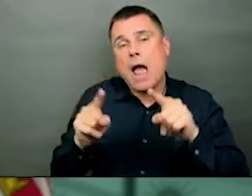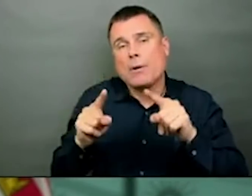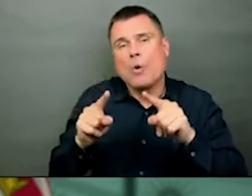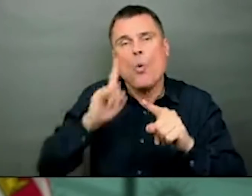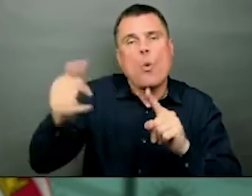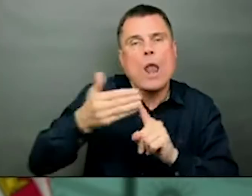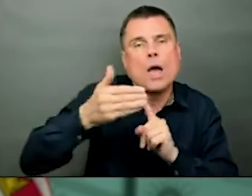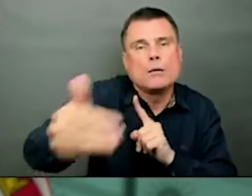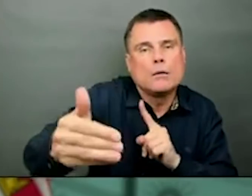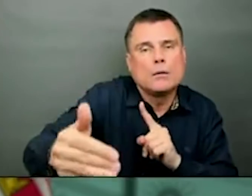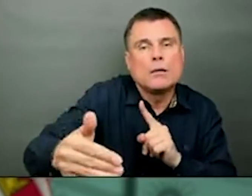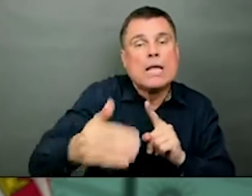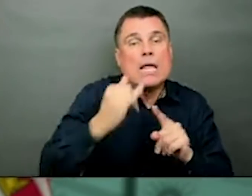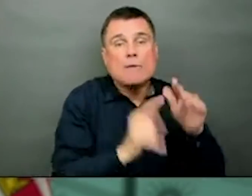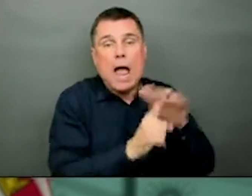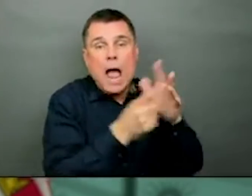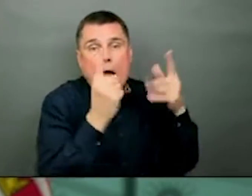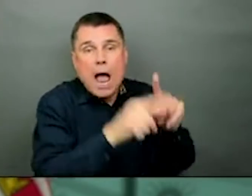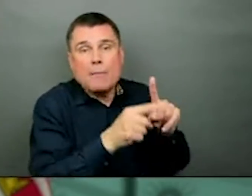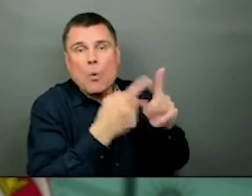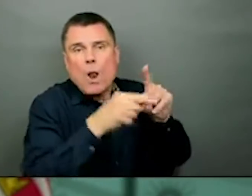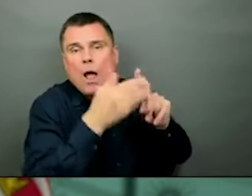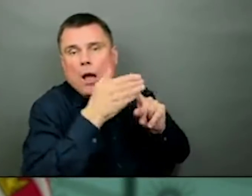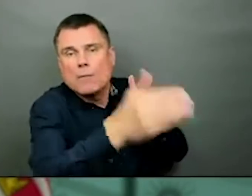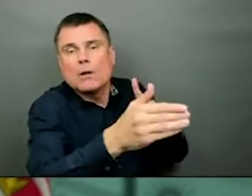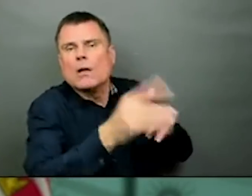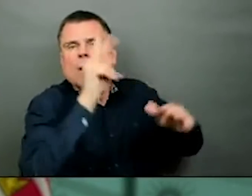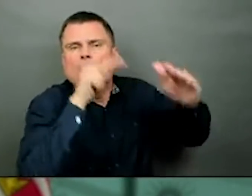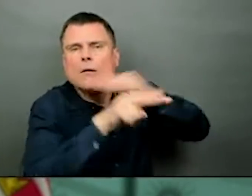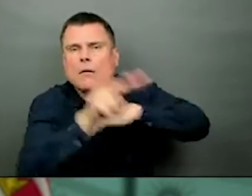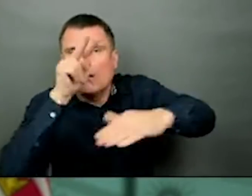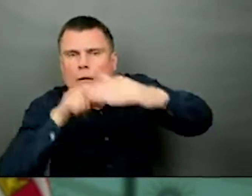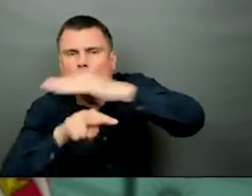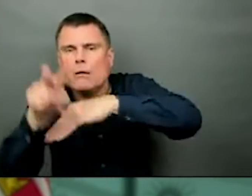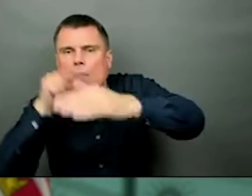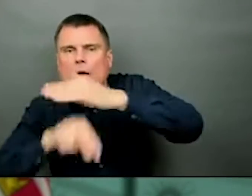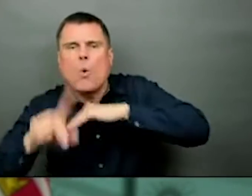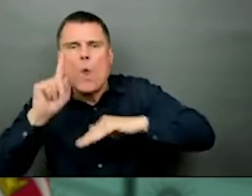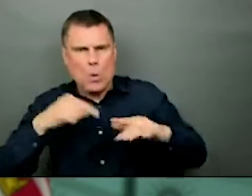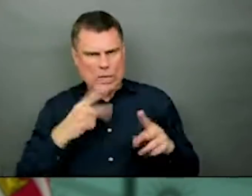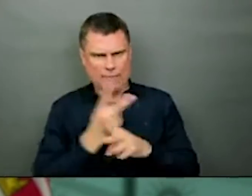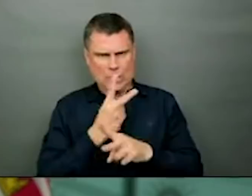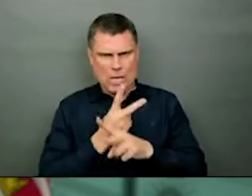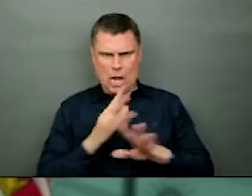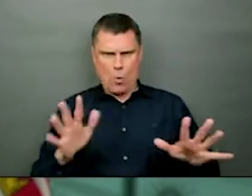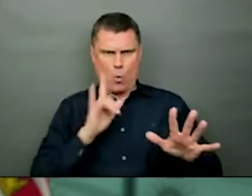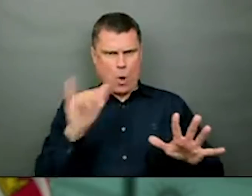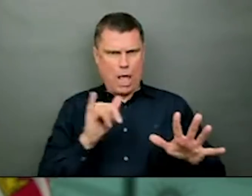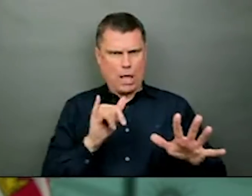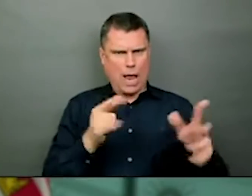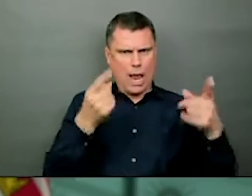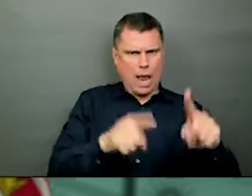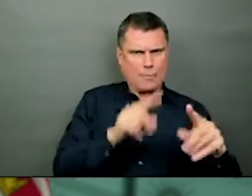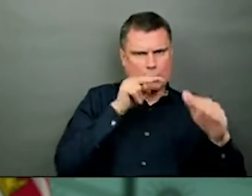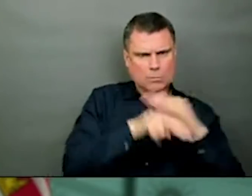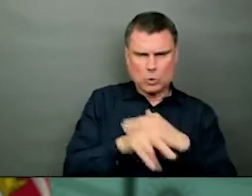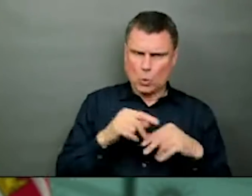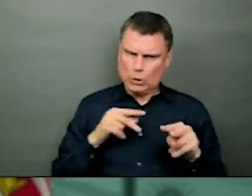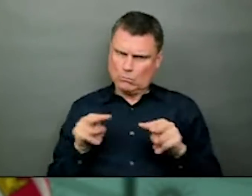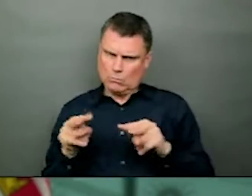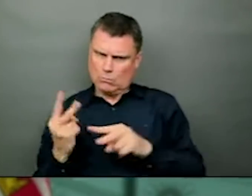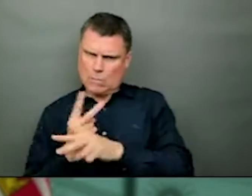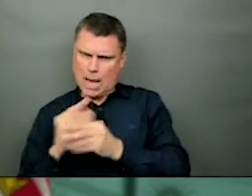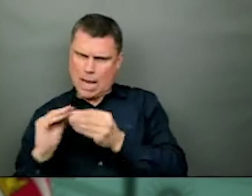do, and what we have been doing in British Columbia all along, is respond to our own pandemic. The mathematical models give us